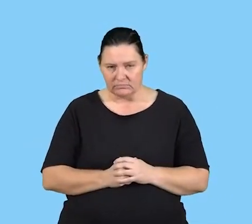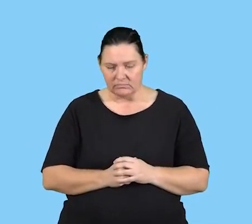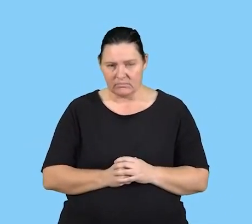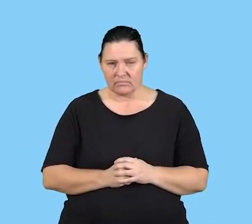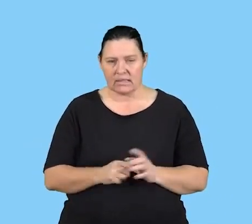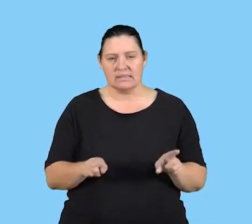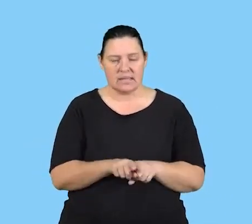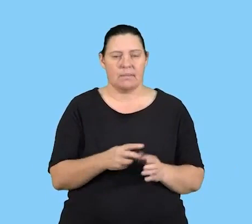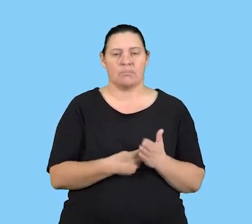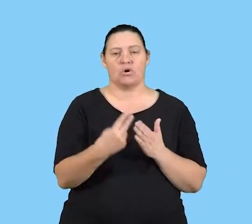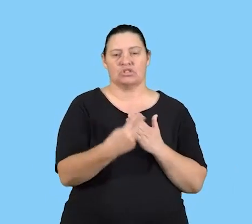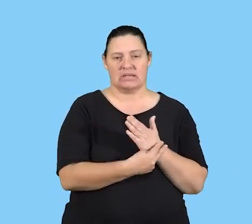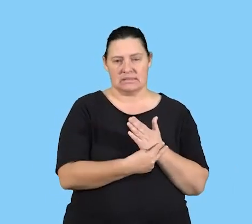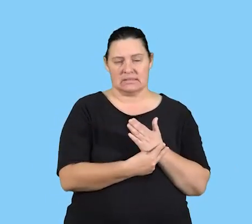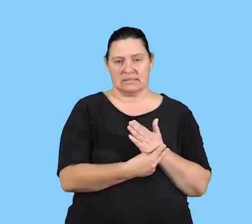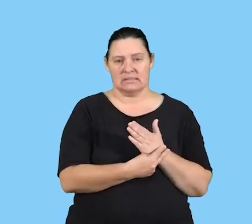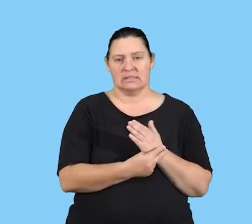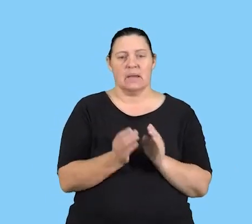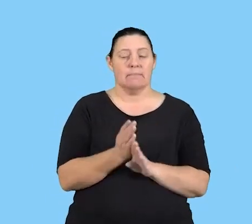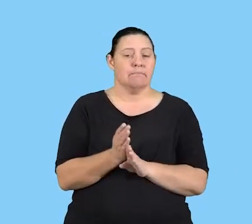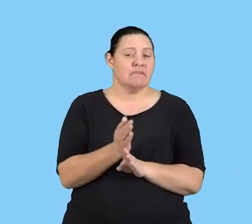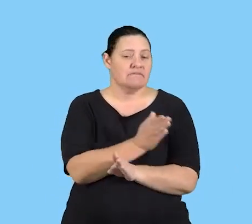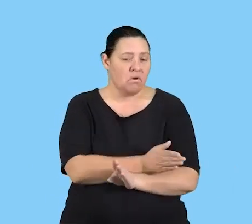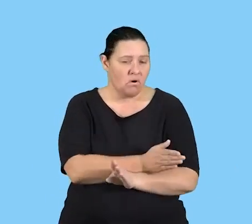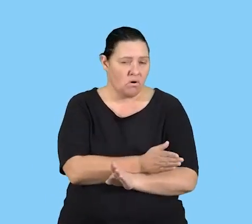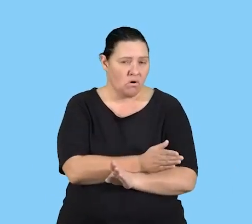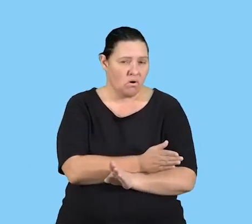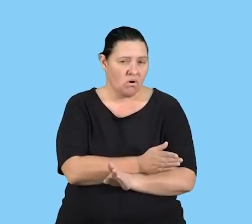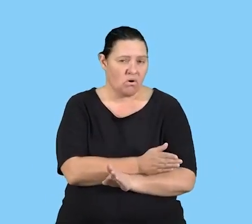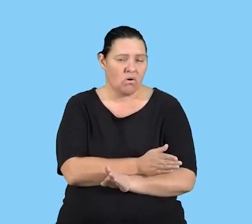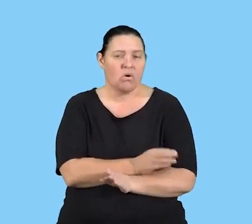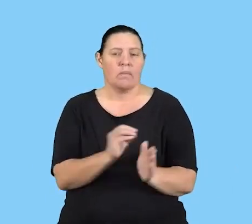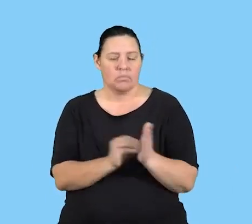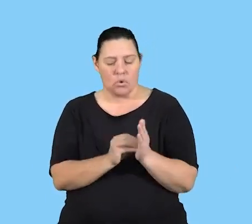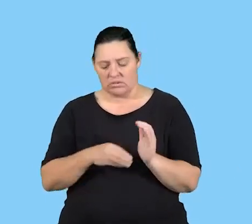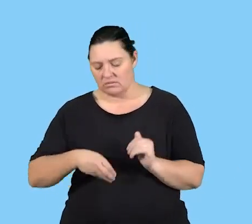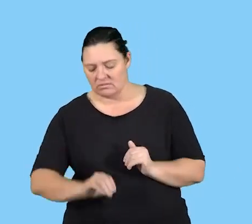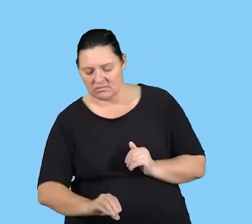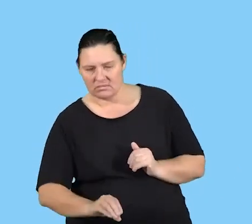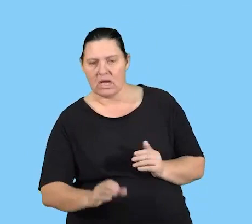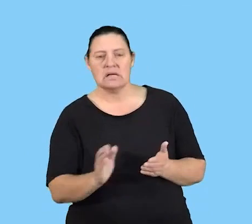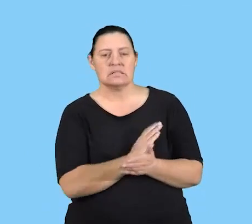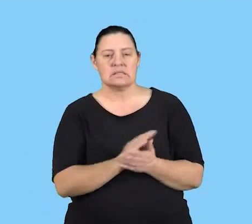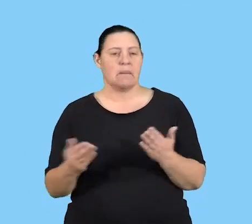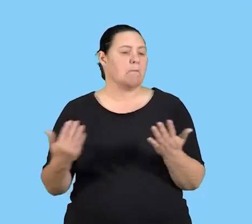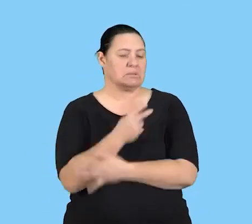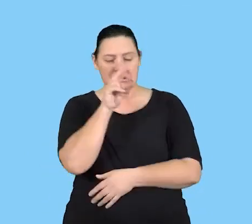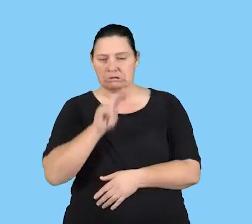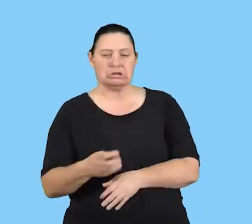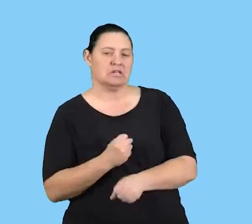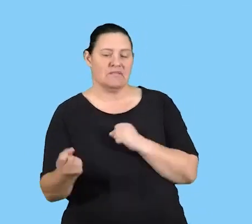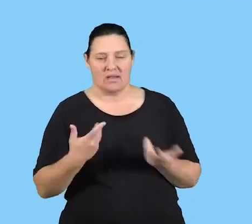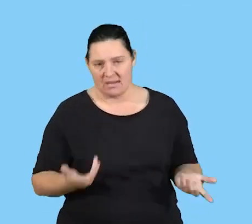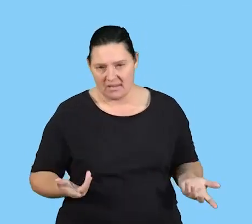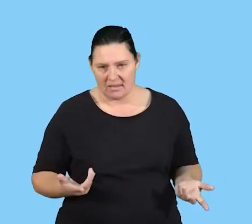coming to the project, previously we put it as a footnote and some colleagues did not see